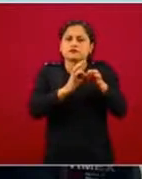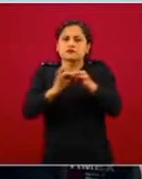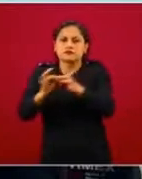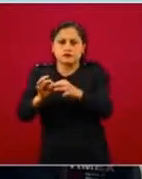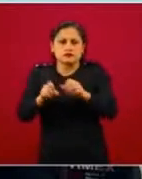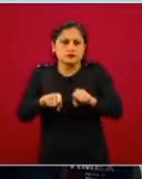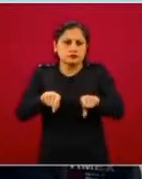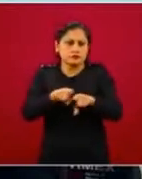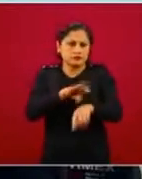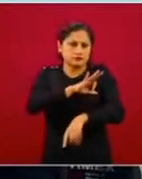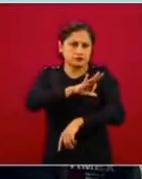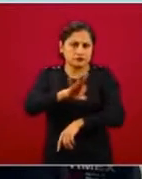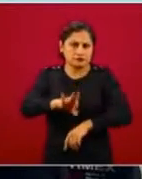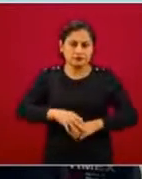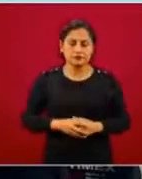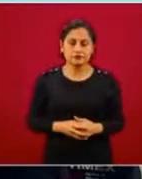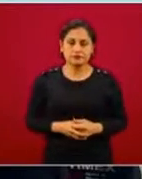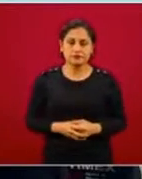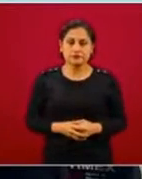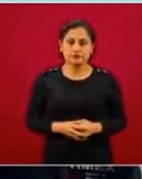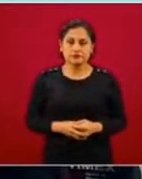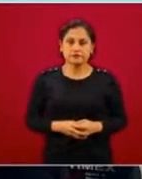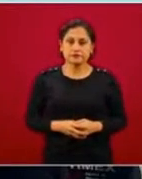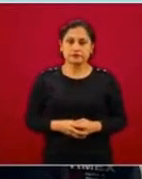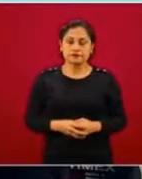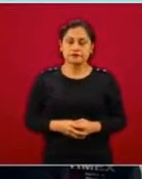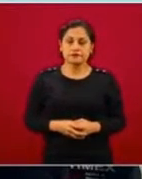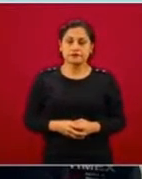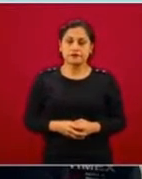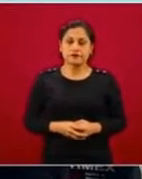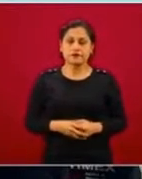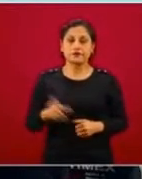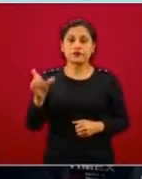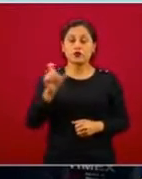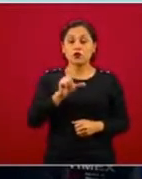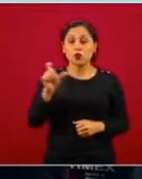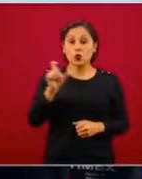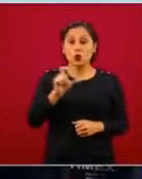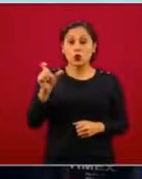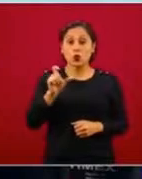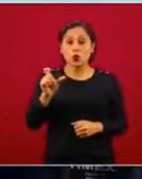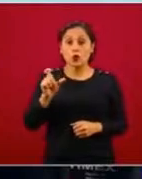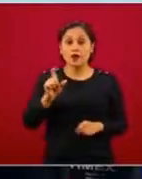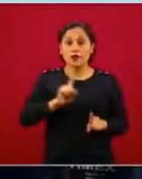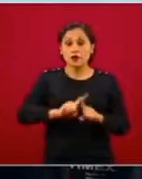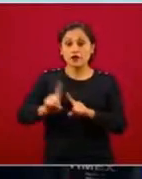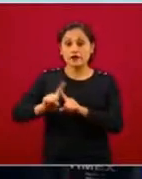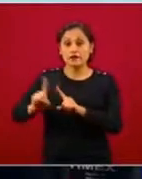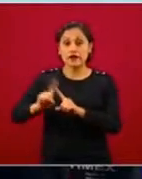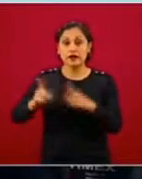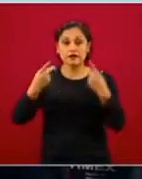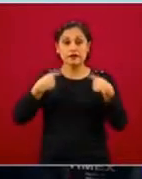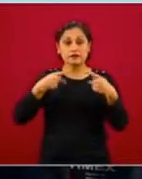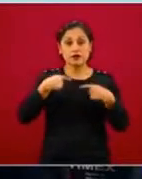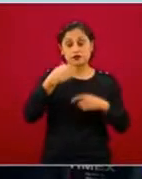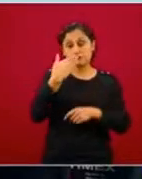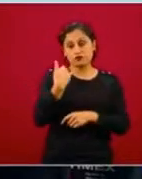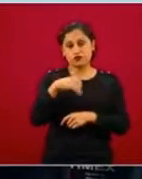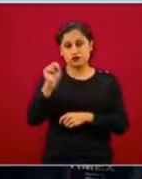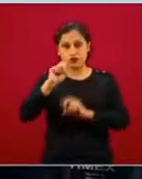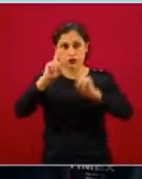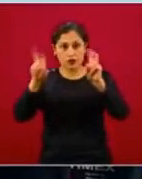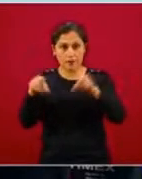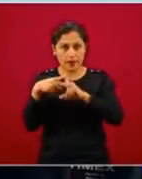curvas a lot of epidémicas. internal mobility, their Entonces, epicurves desde were que se more incorporaron los synchronized. colegas They were matemáticos more y similar. matemáticas en